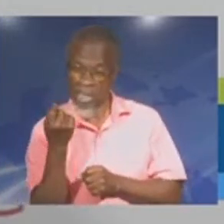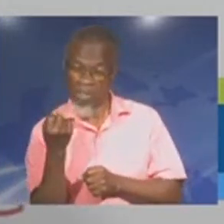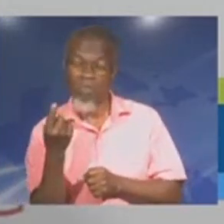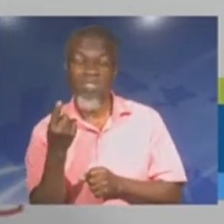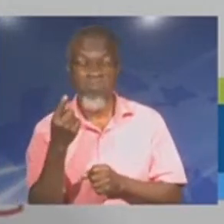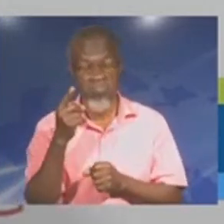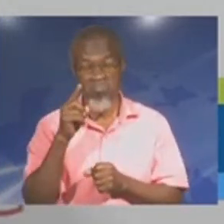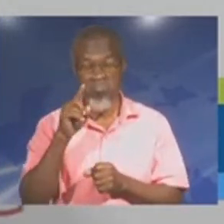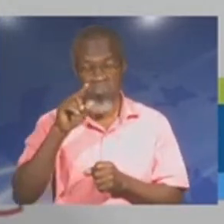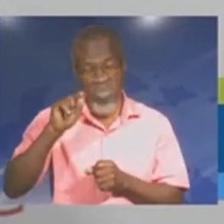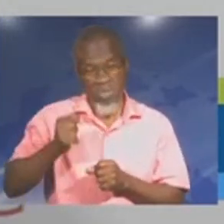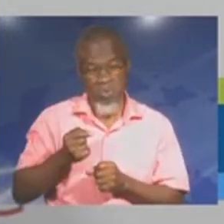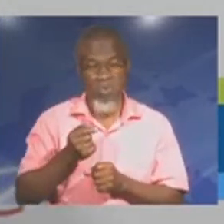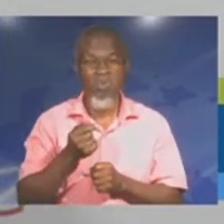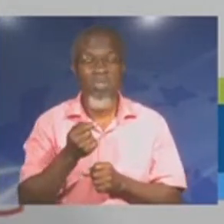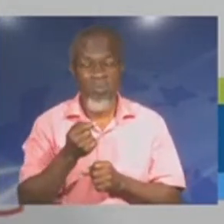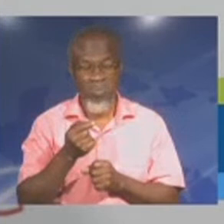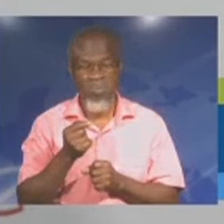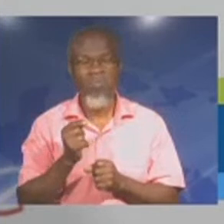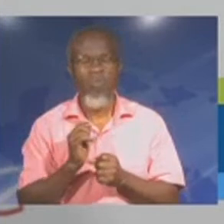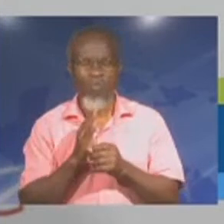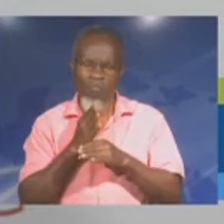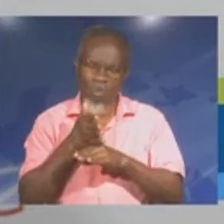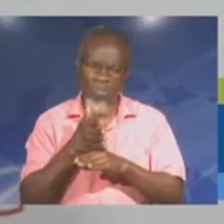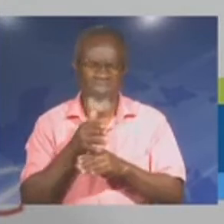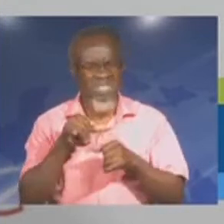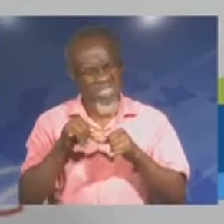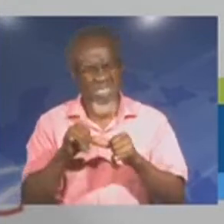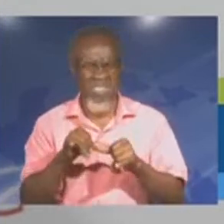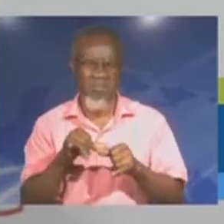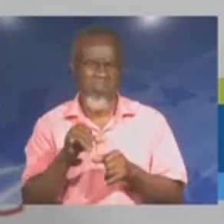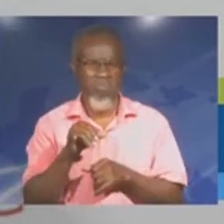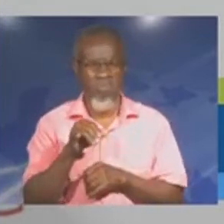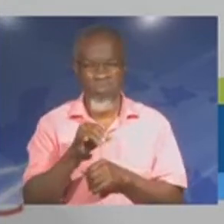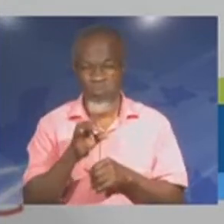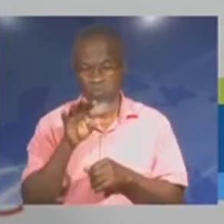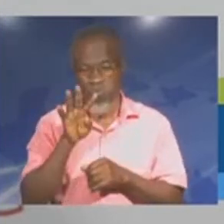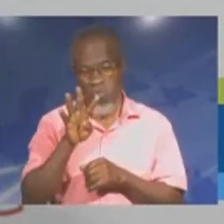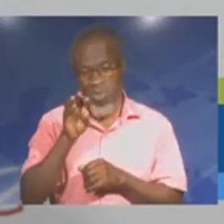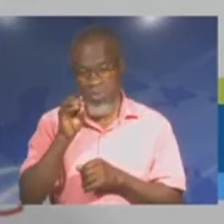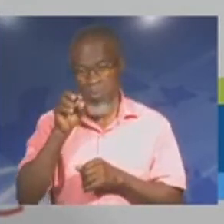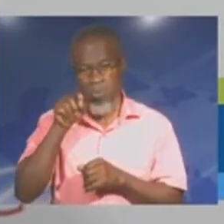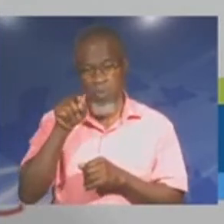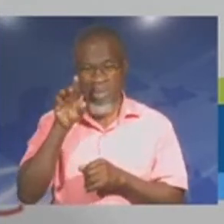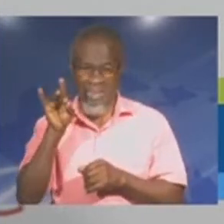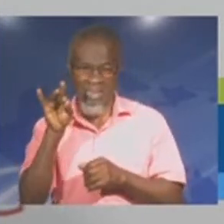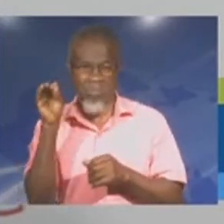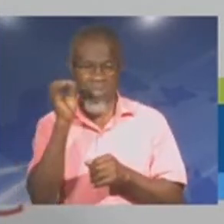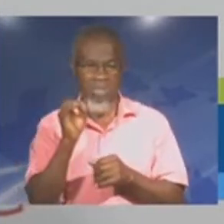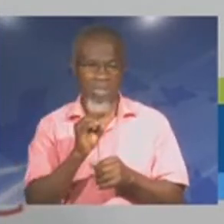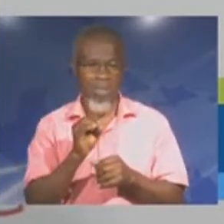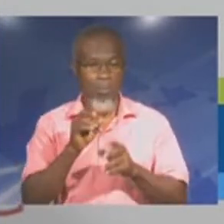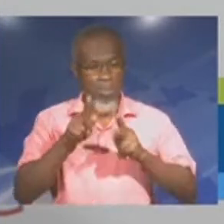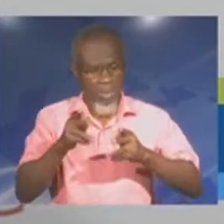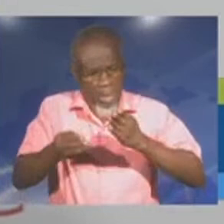711,769, again, still stuck at 50.8%. And those persons being boosted are